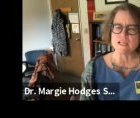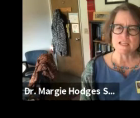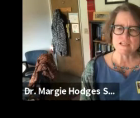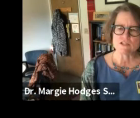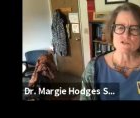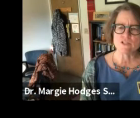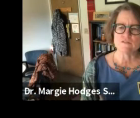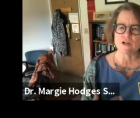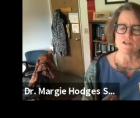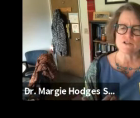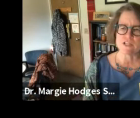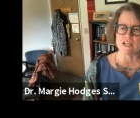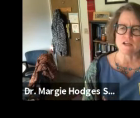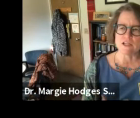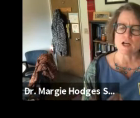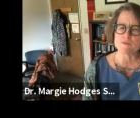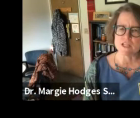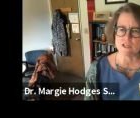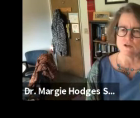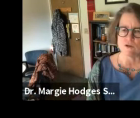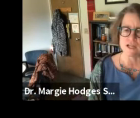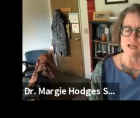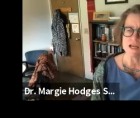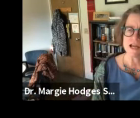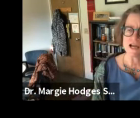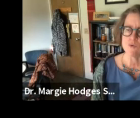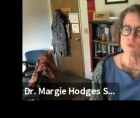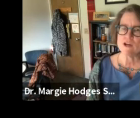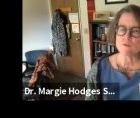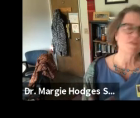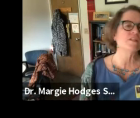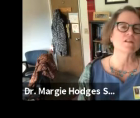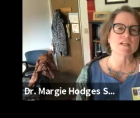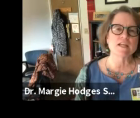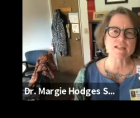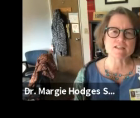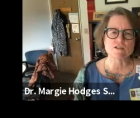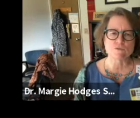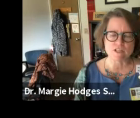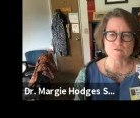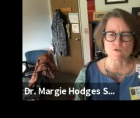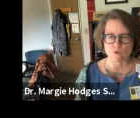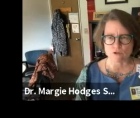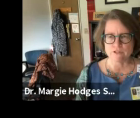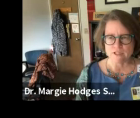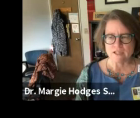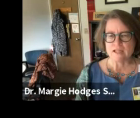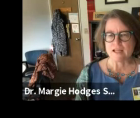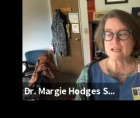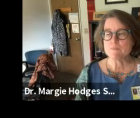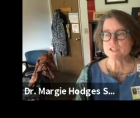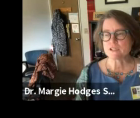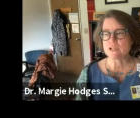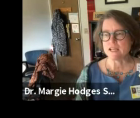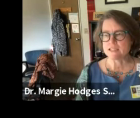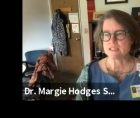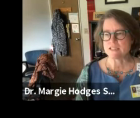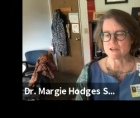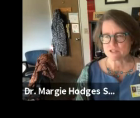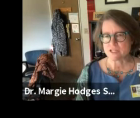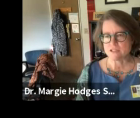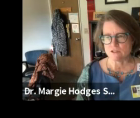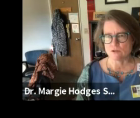this history of understanding in upstate New York how we are particularly connected to the rest of the world and particularly